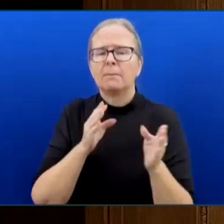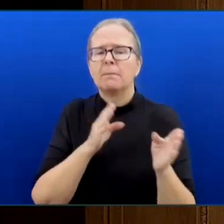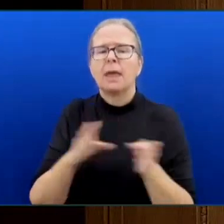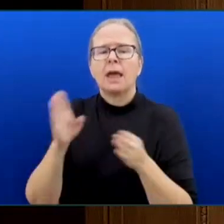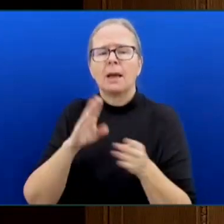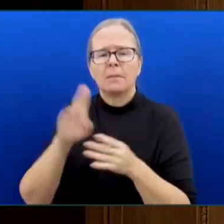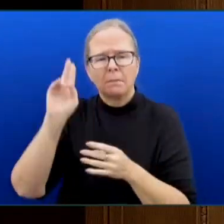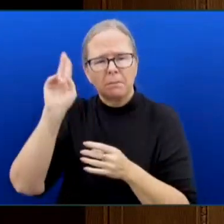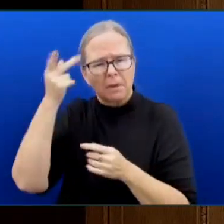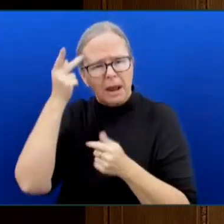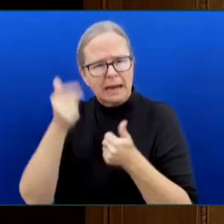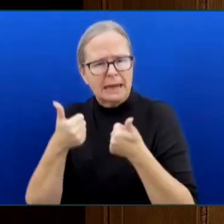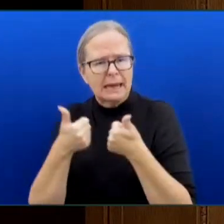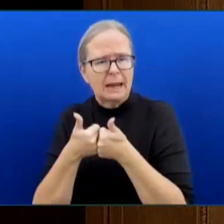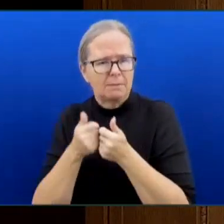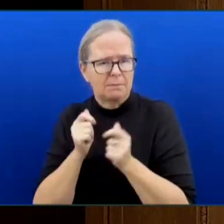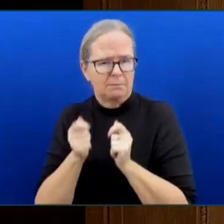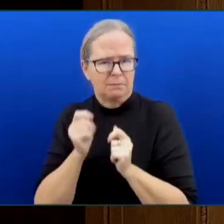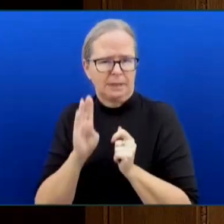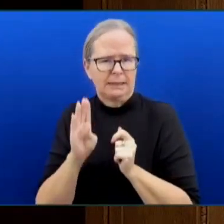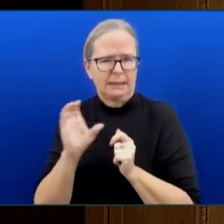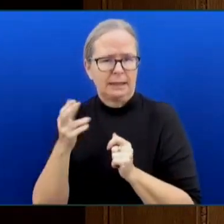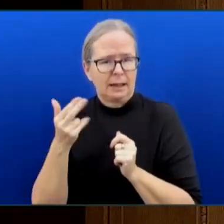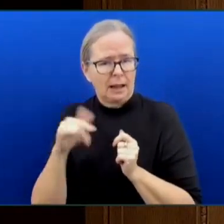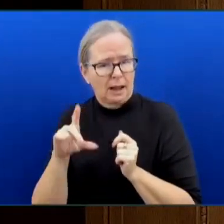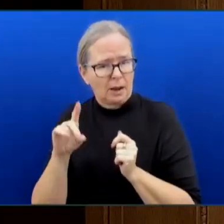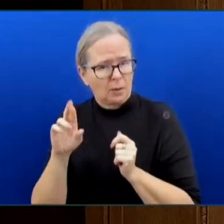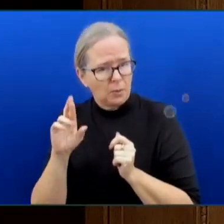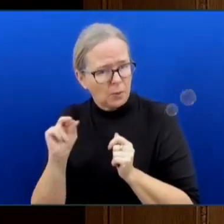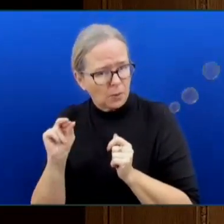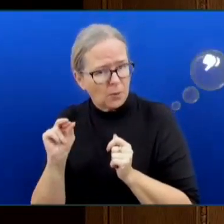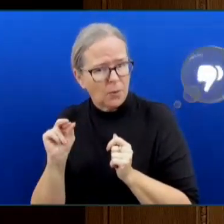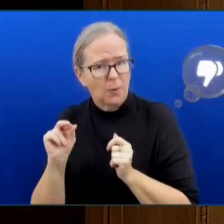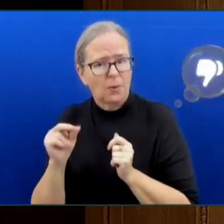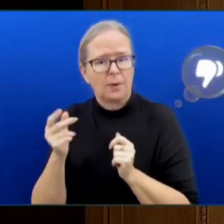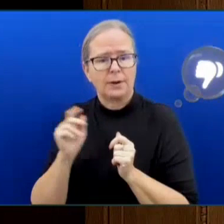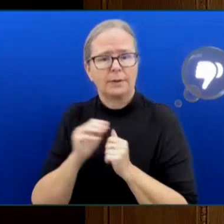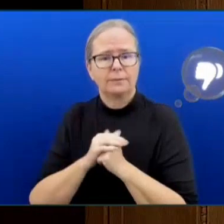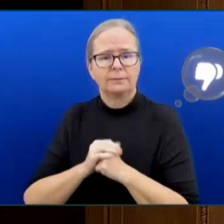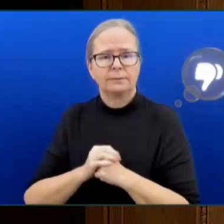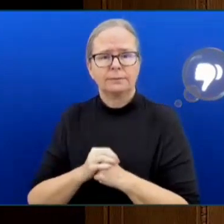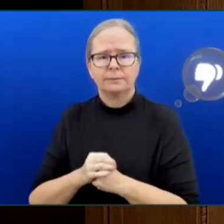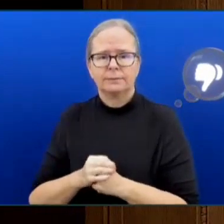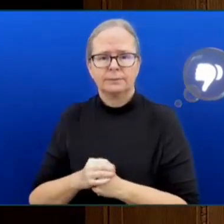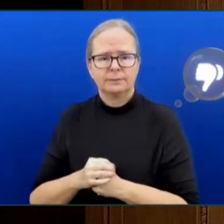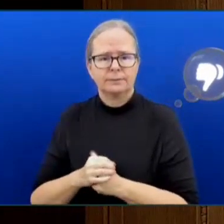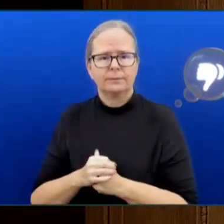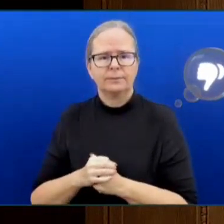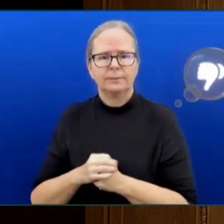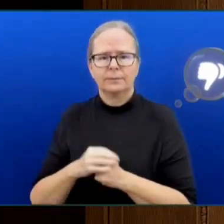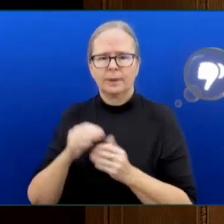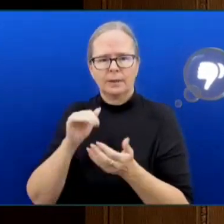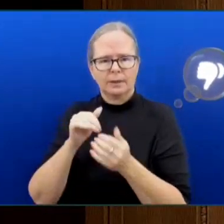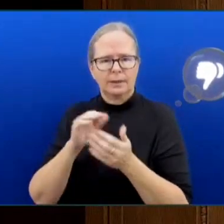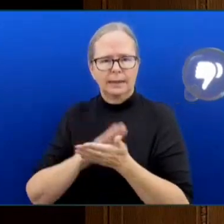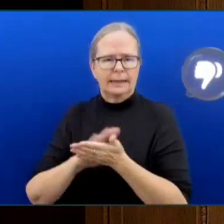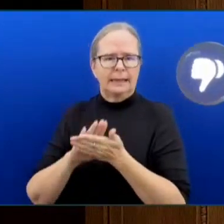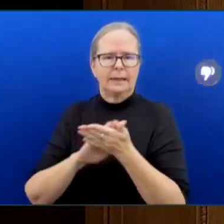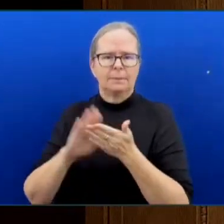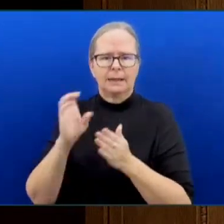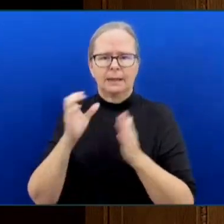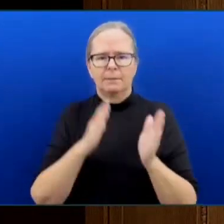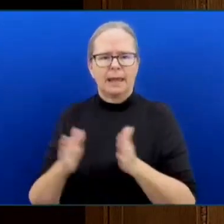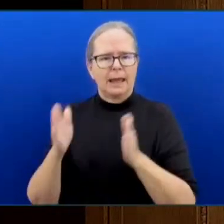collapsing support for Clean BC. Can the Minister of Energy and Mines